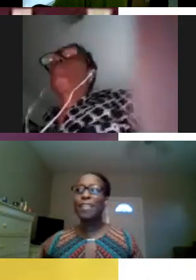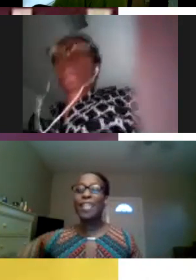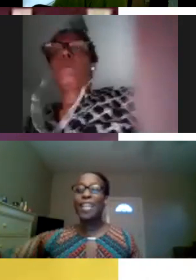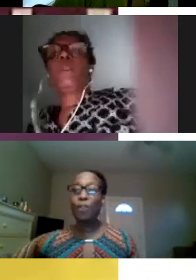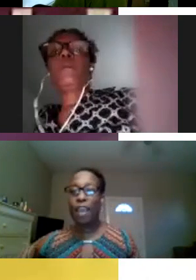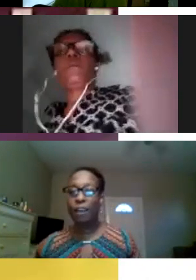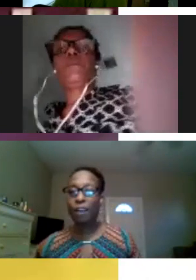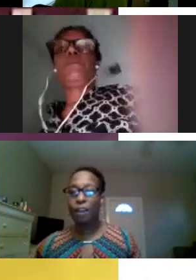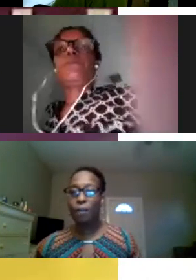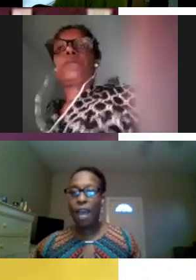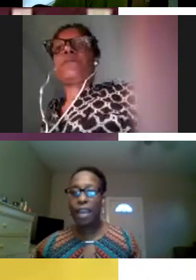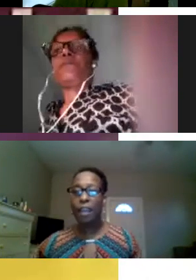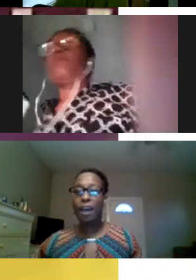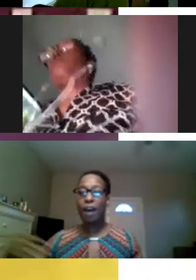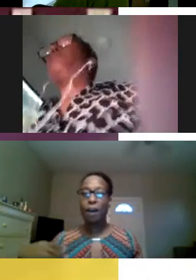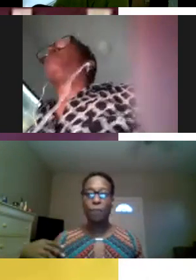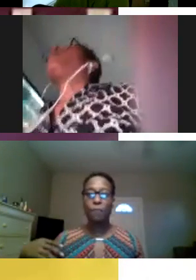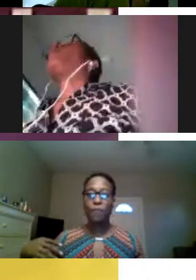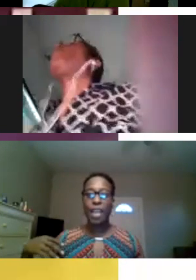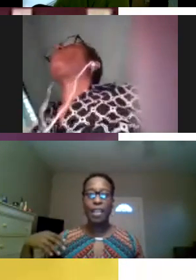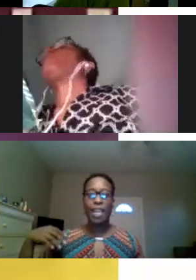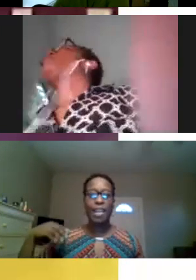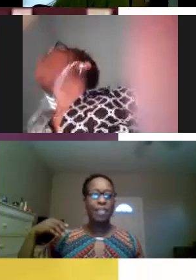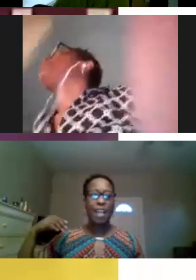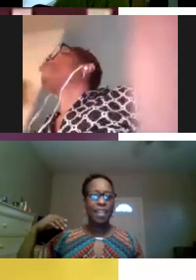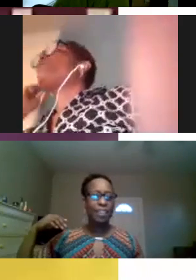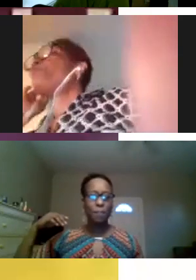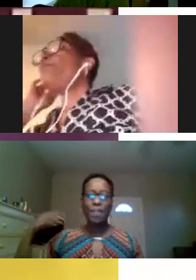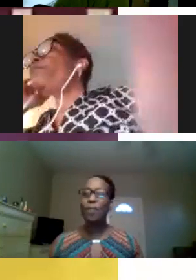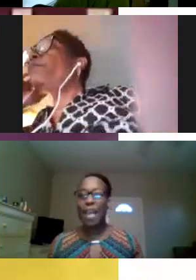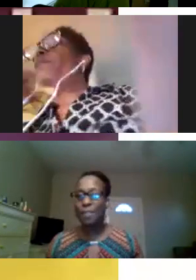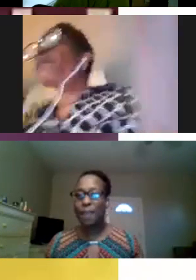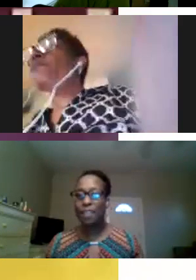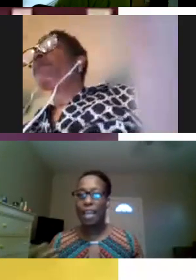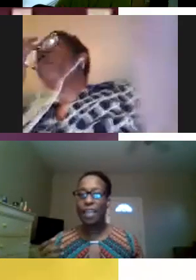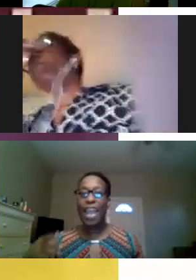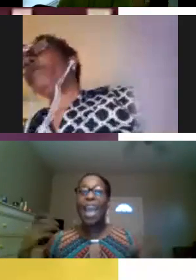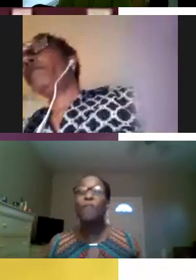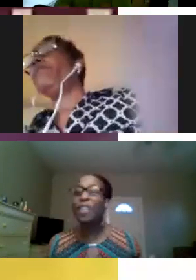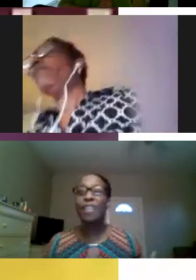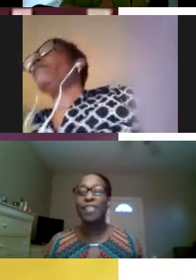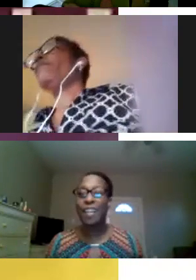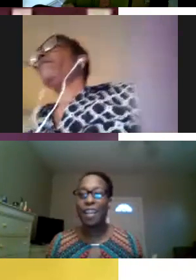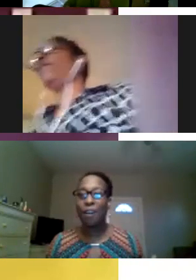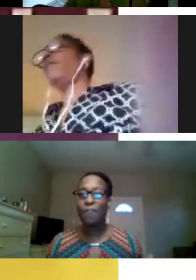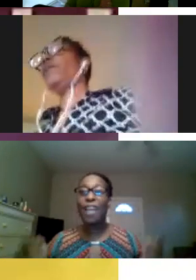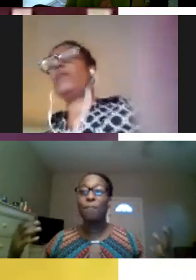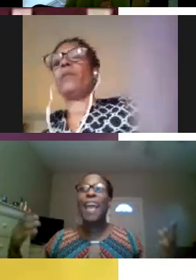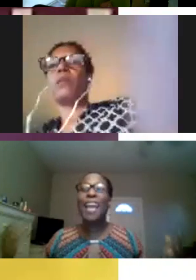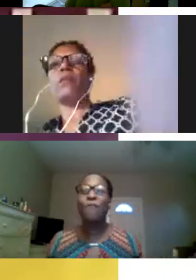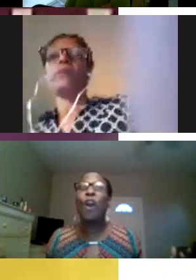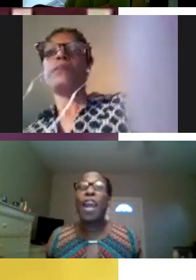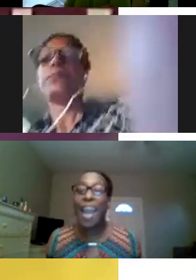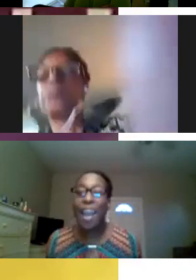set in place to get you there, right? And like the mental aspect, like everything is taken care of. And